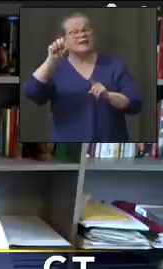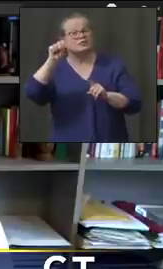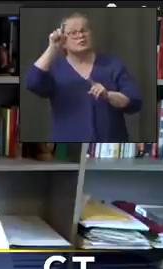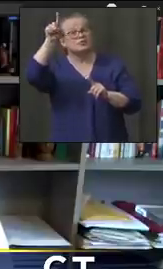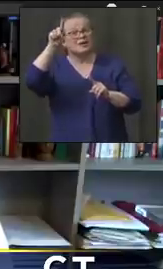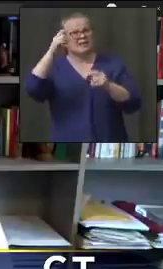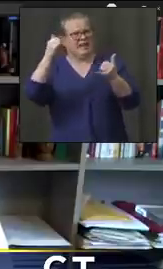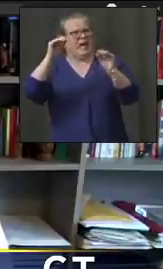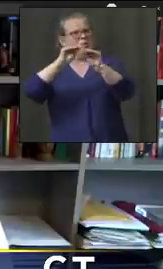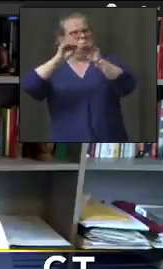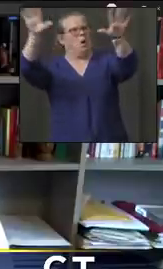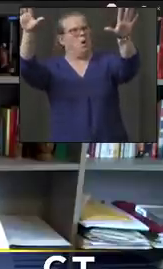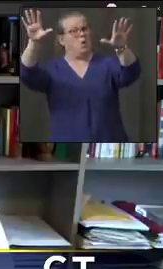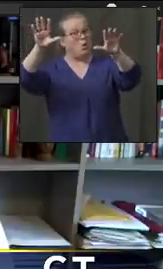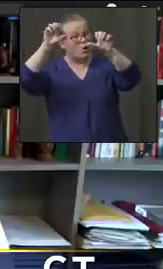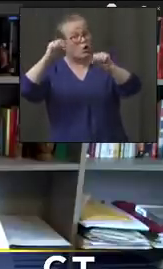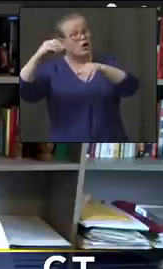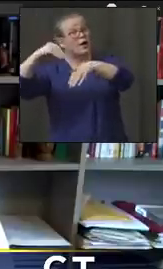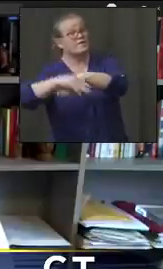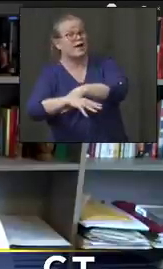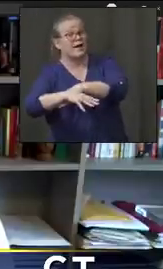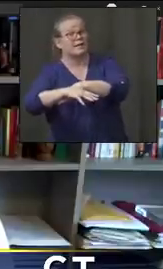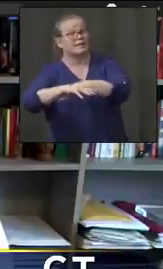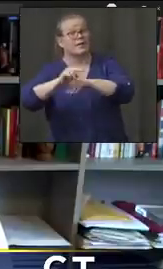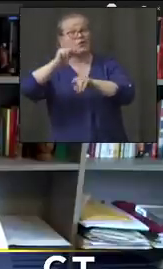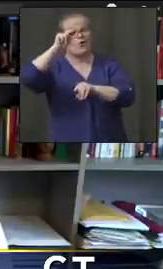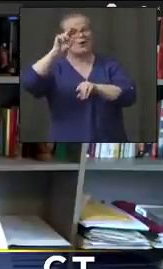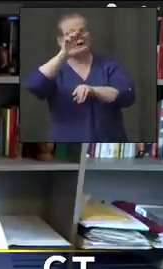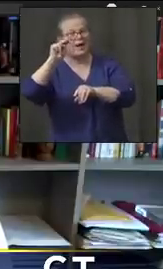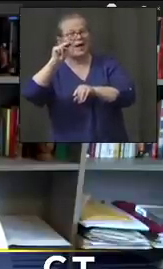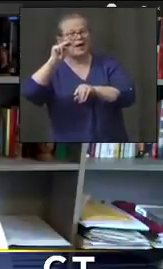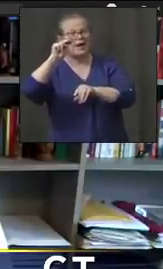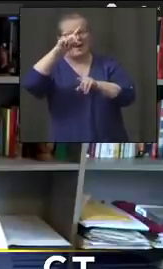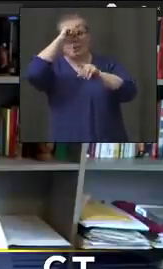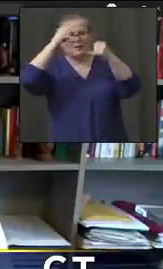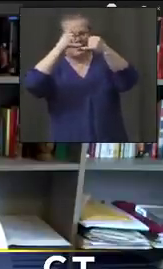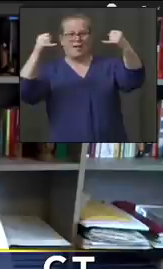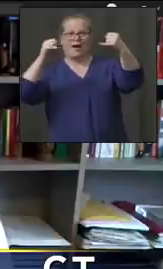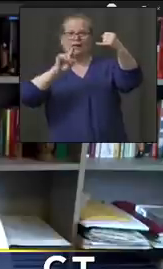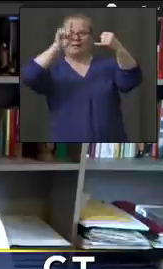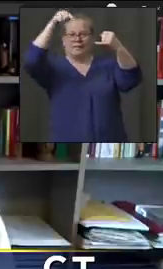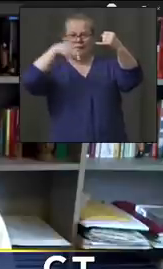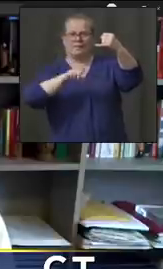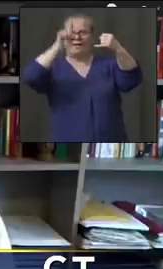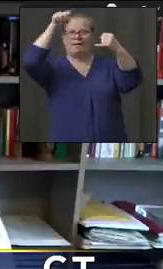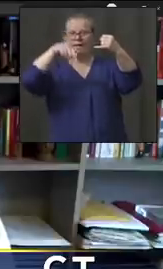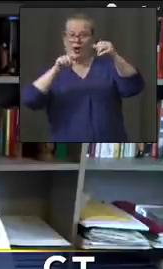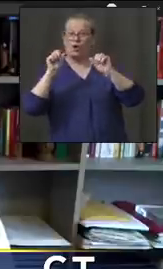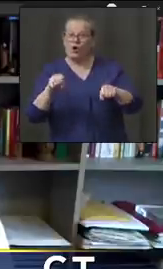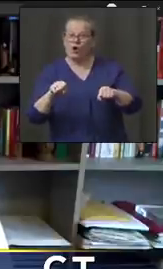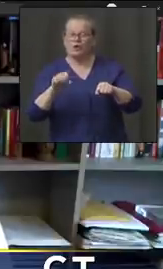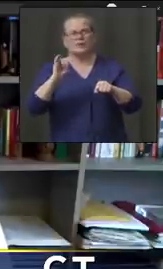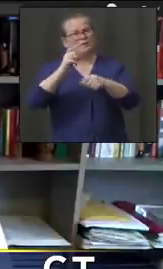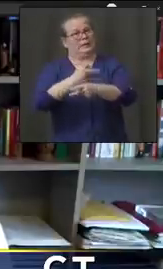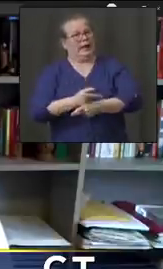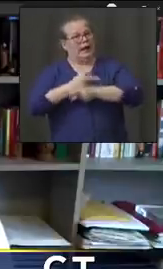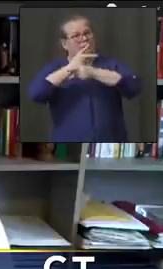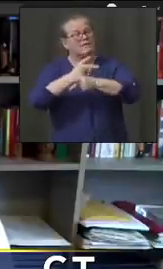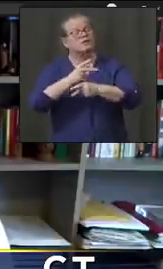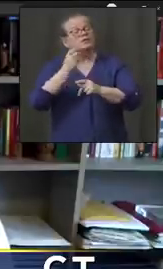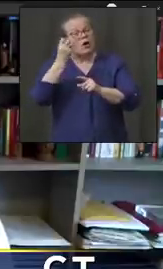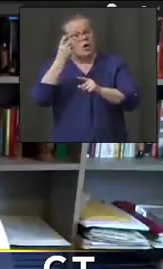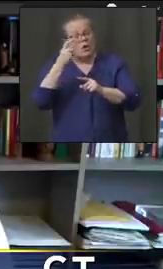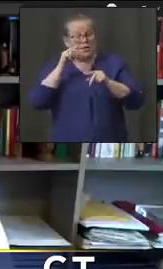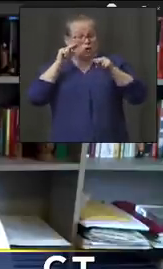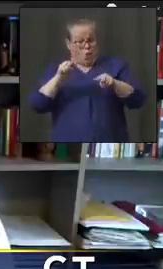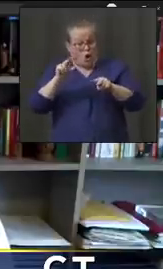that are proximal to that in the state of Connecticut. So I think the bottom line answer is that we live in an interconnected state. We